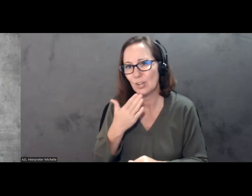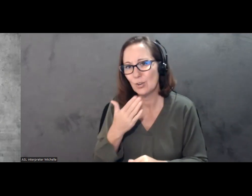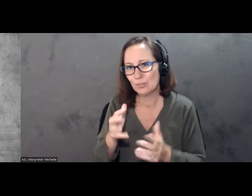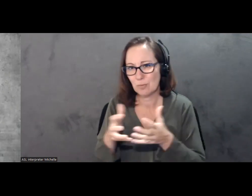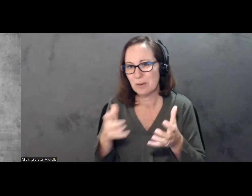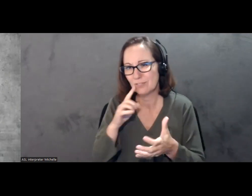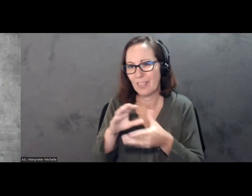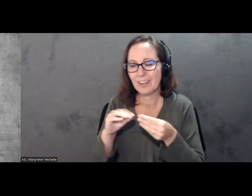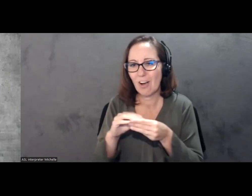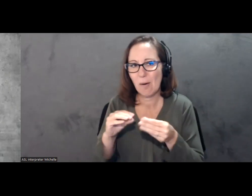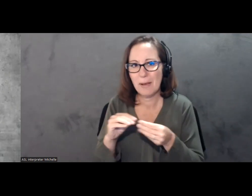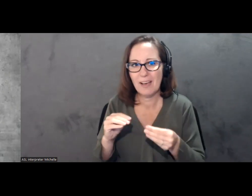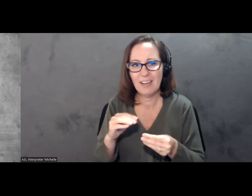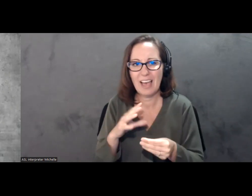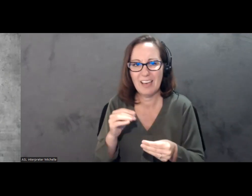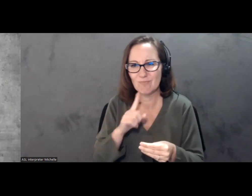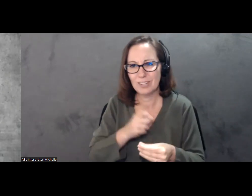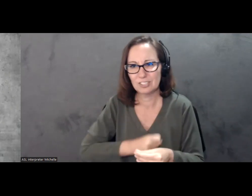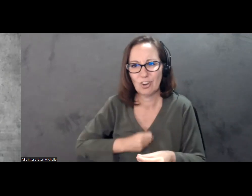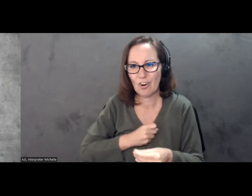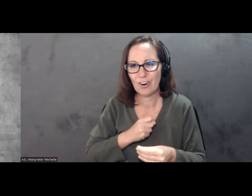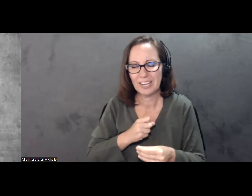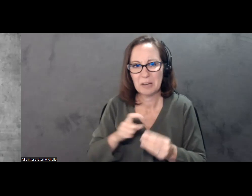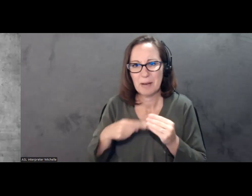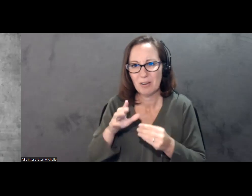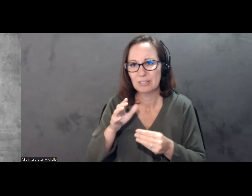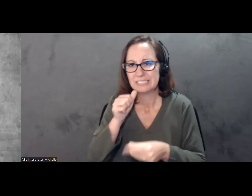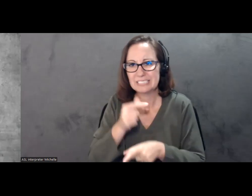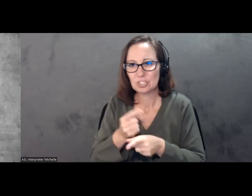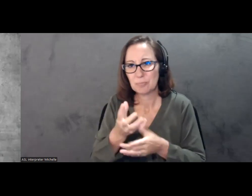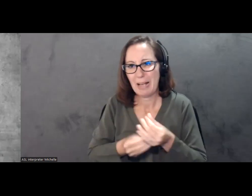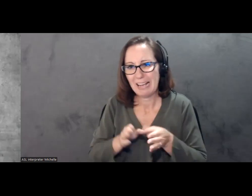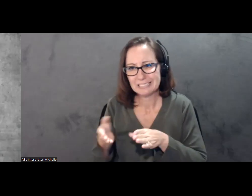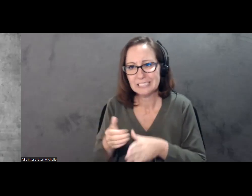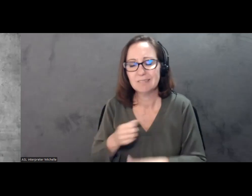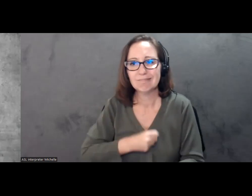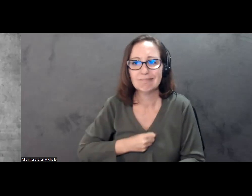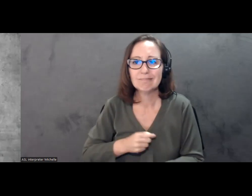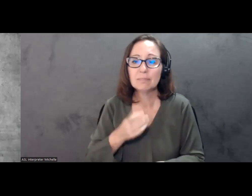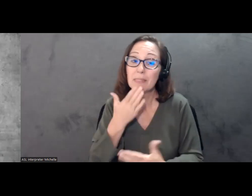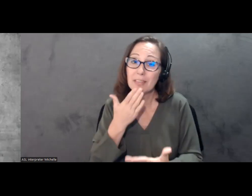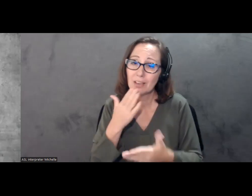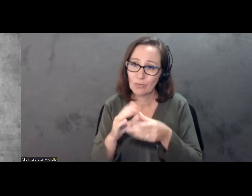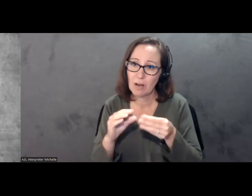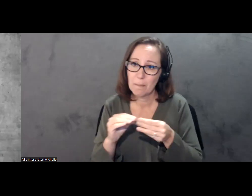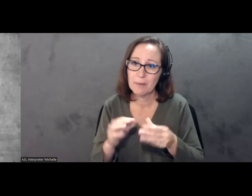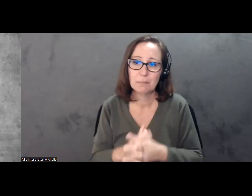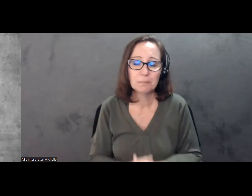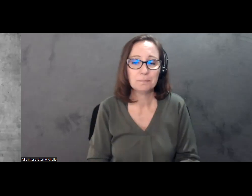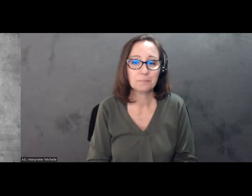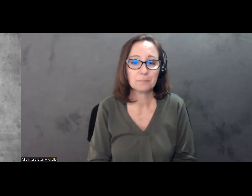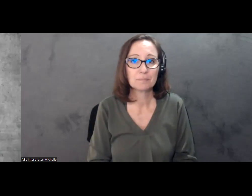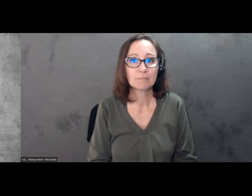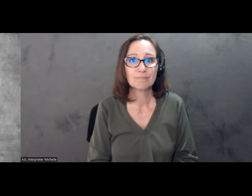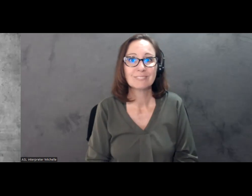much for that comment. And we're sorry to hear about your sister's passing, but thank you very much for that comment.